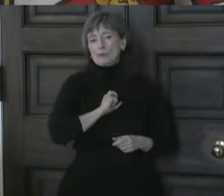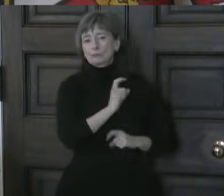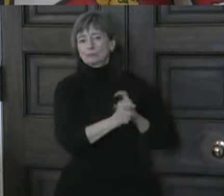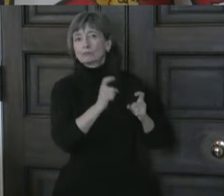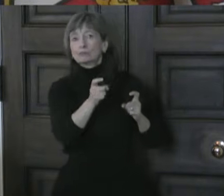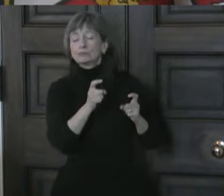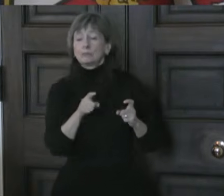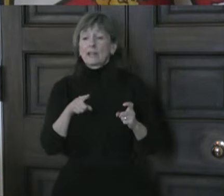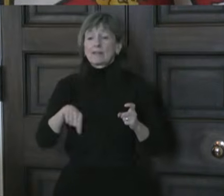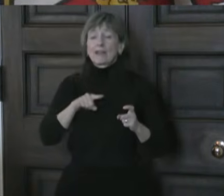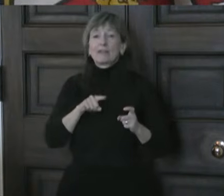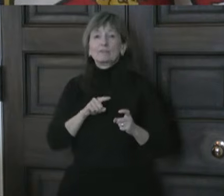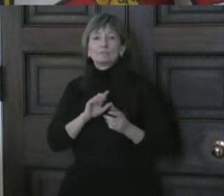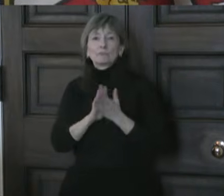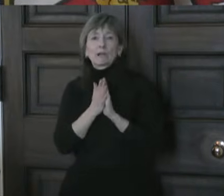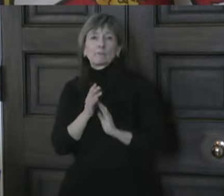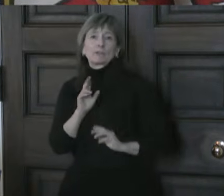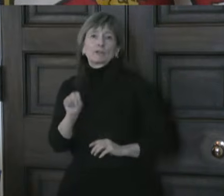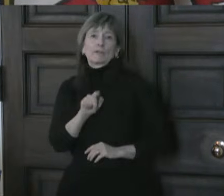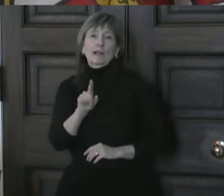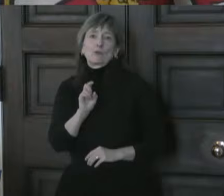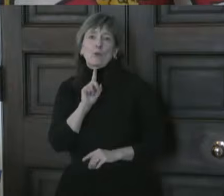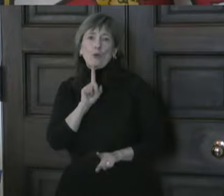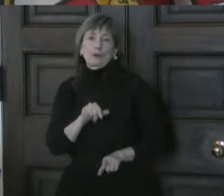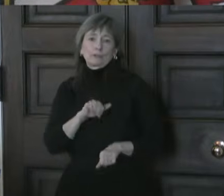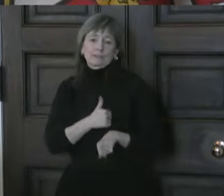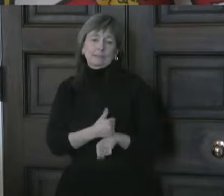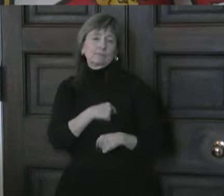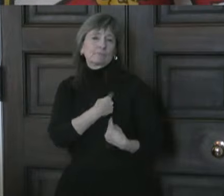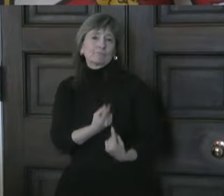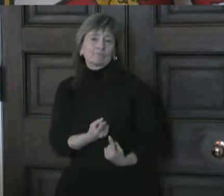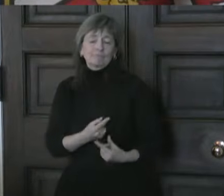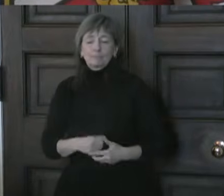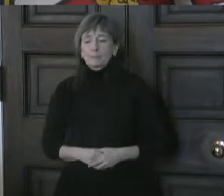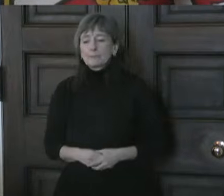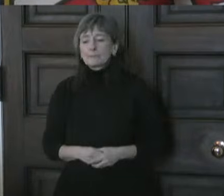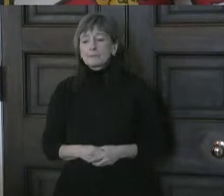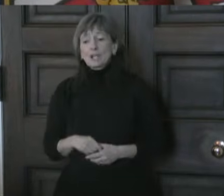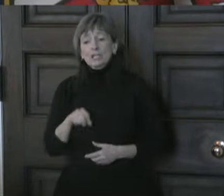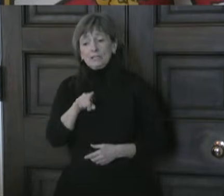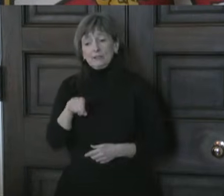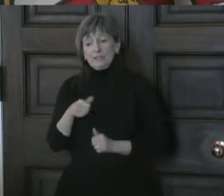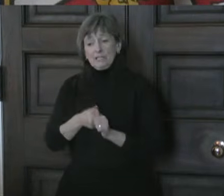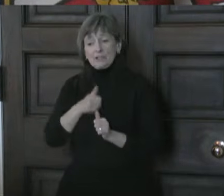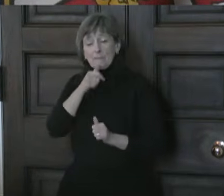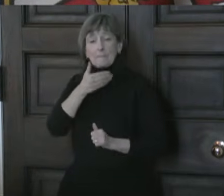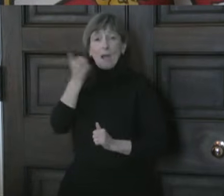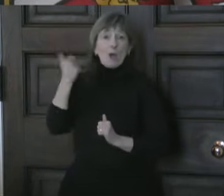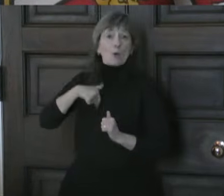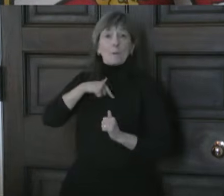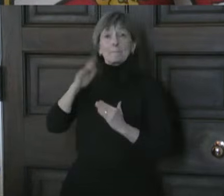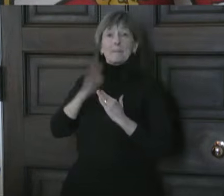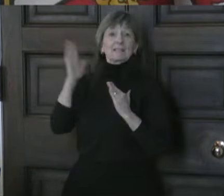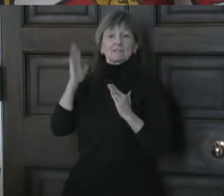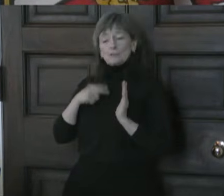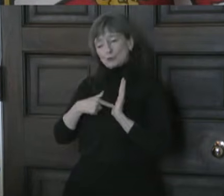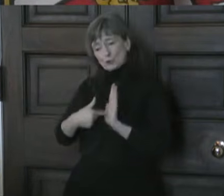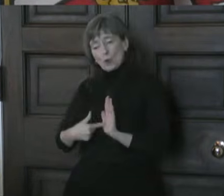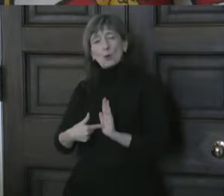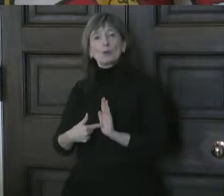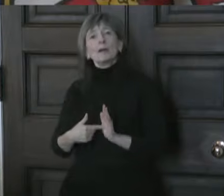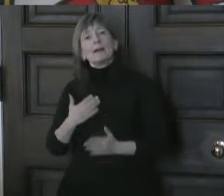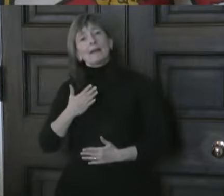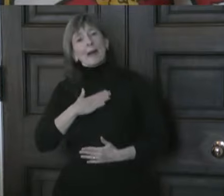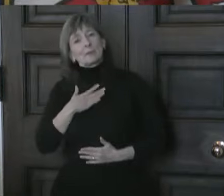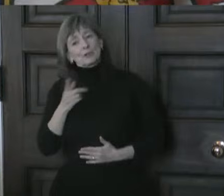have been invested into the Order since its creation. You each represent the best of who we are, and we are grateful that you call